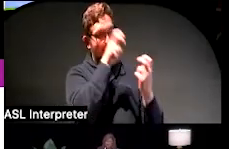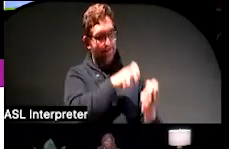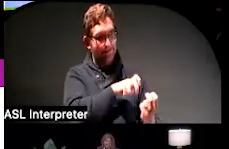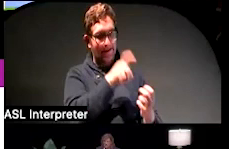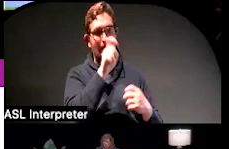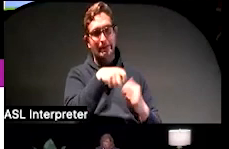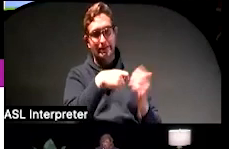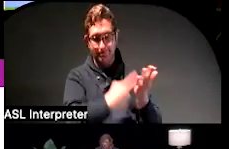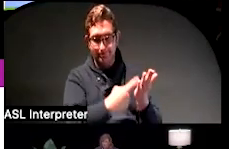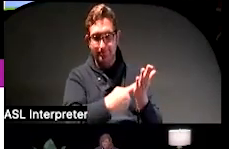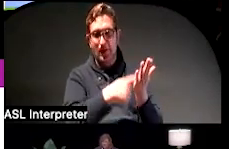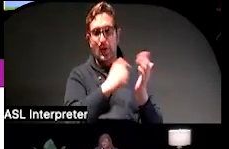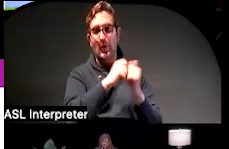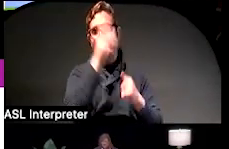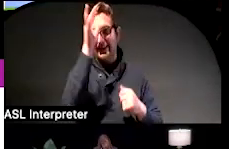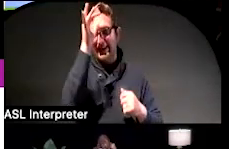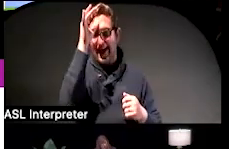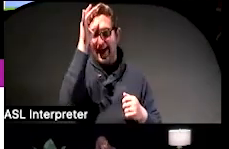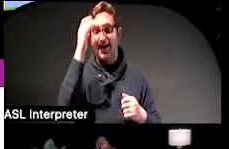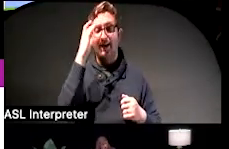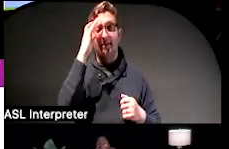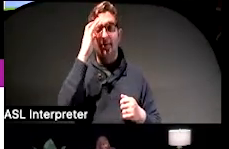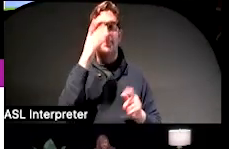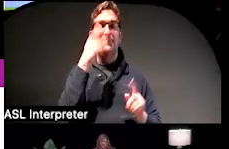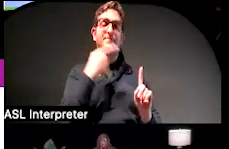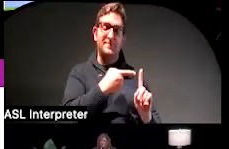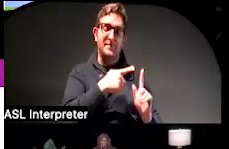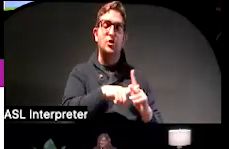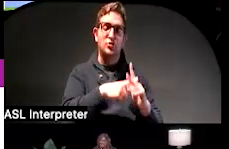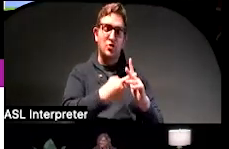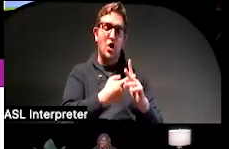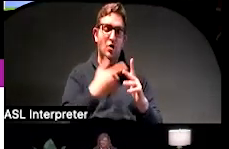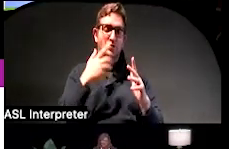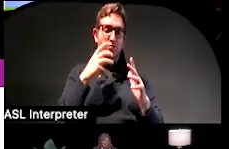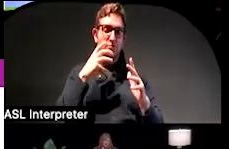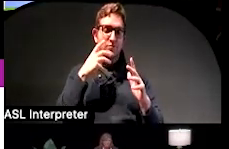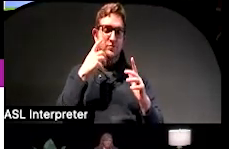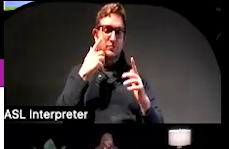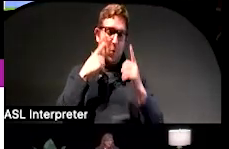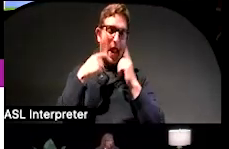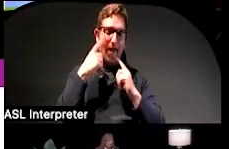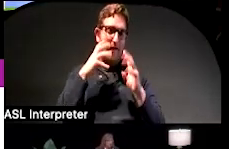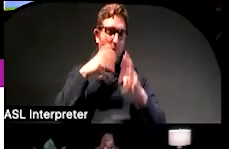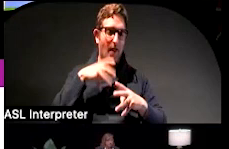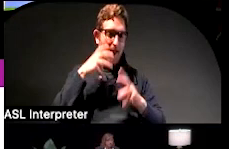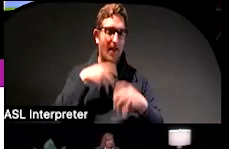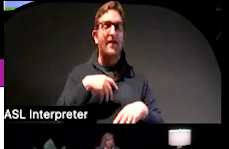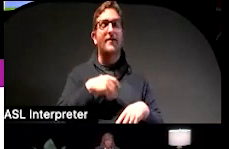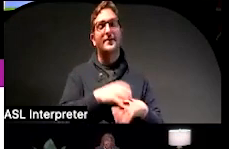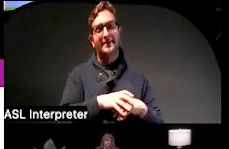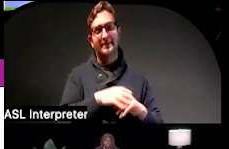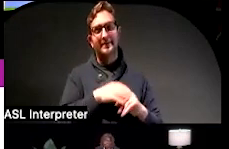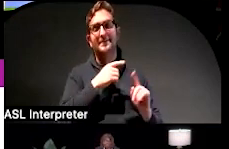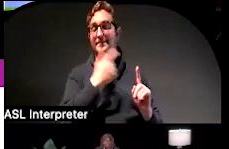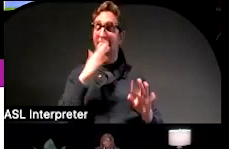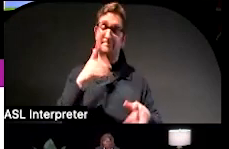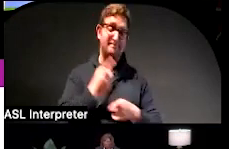that conversation. He starts crying. He tells her, you know what, you're right. You're